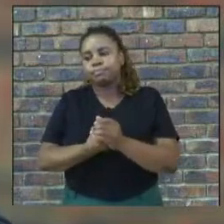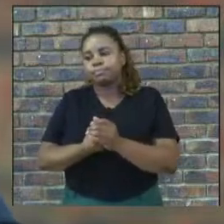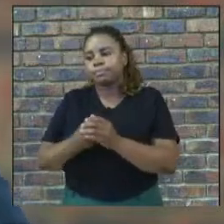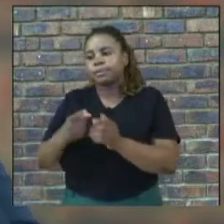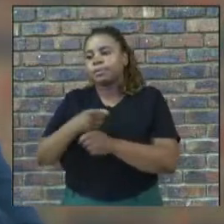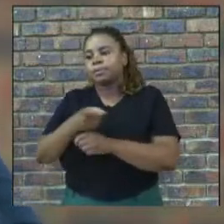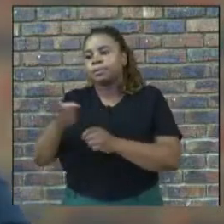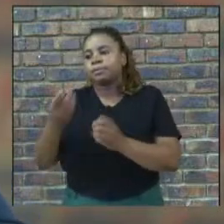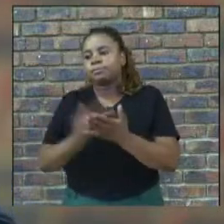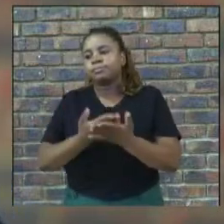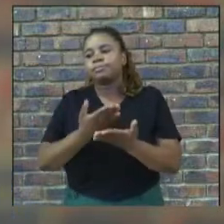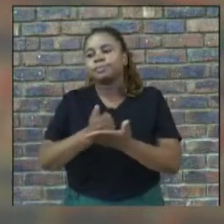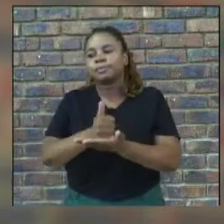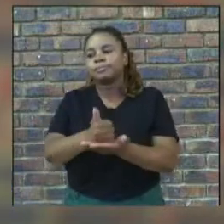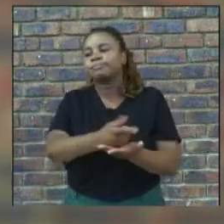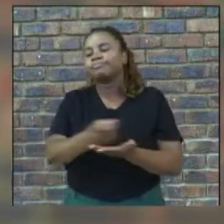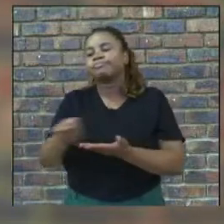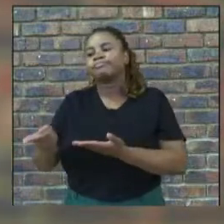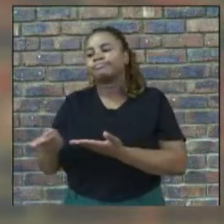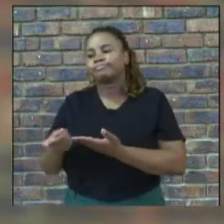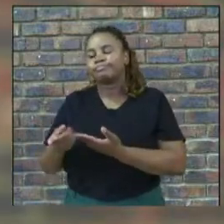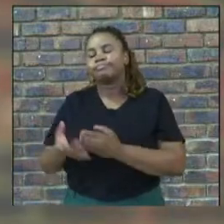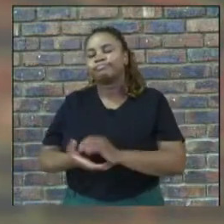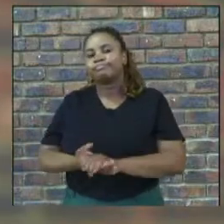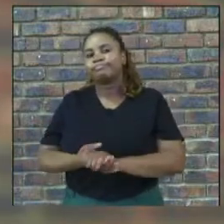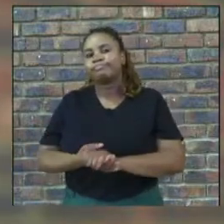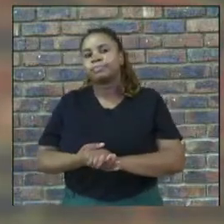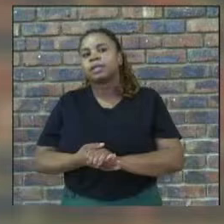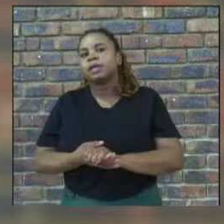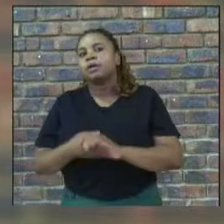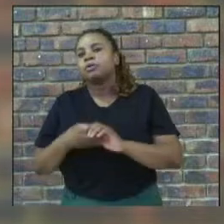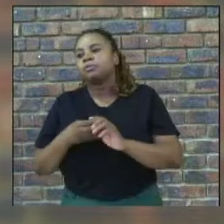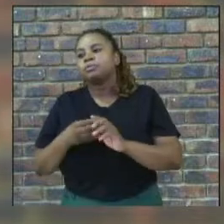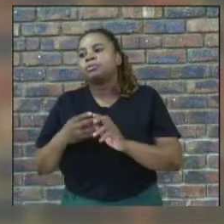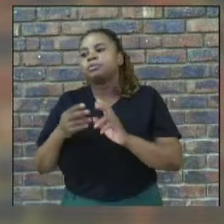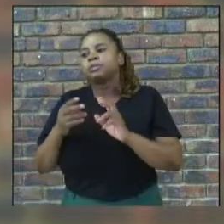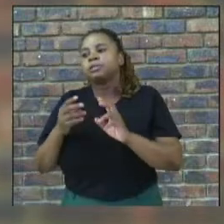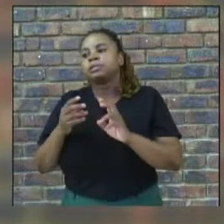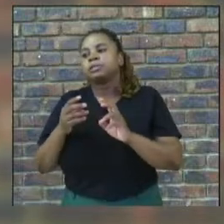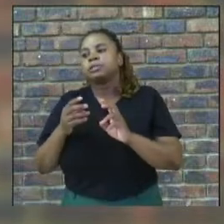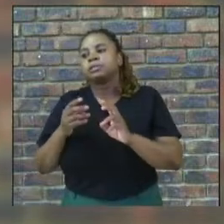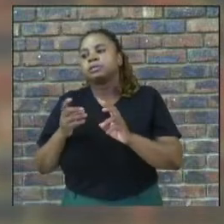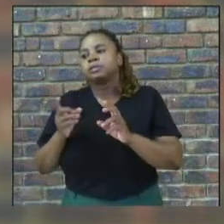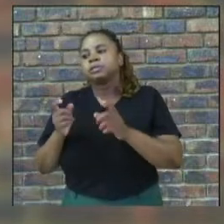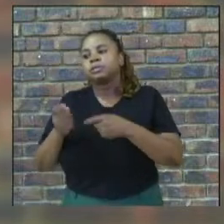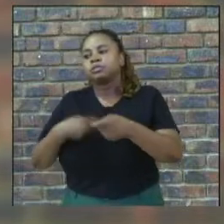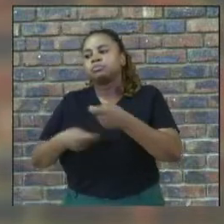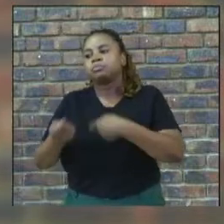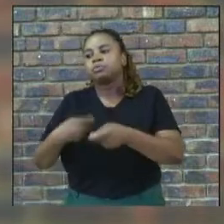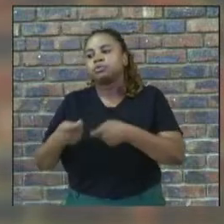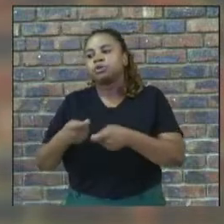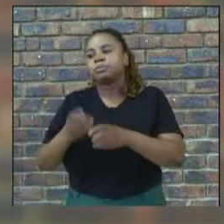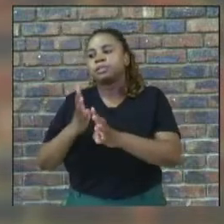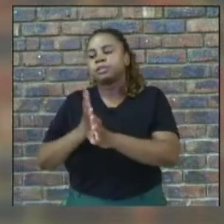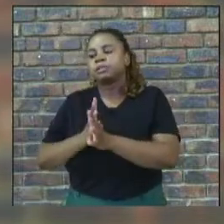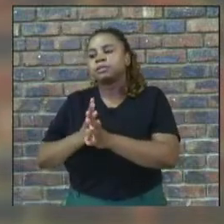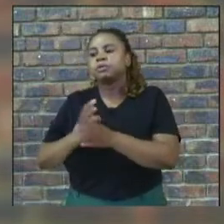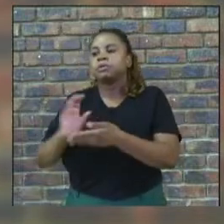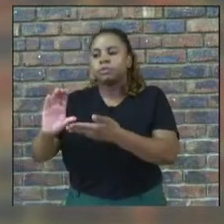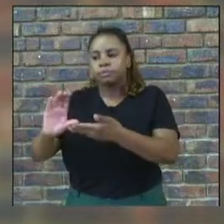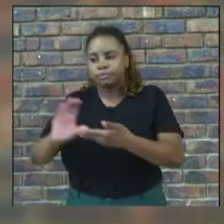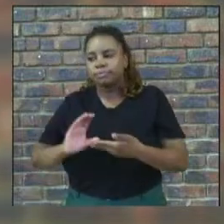on the issue of the spaza shop, right? We have established a fund